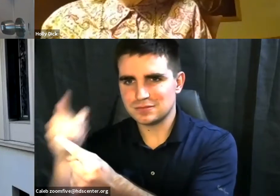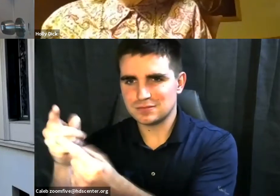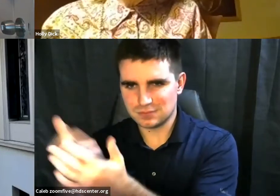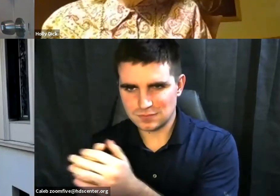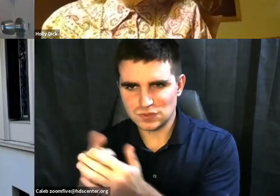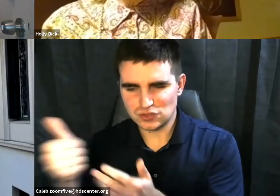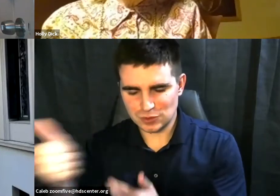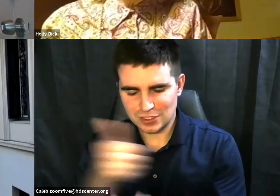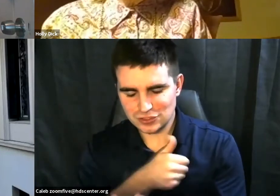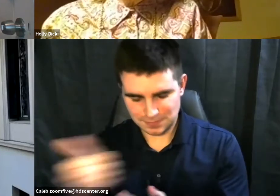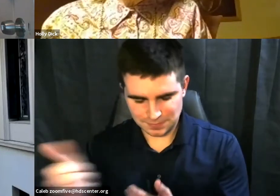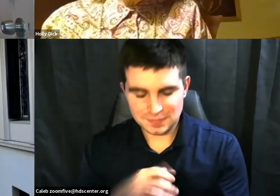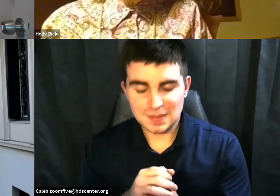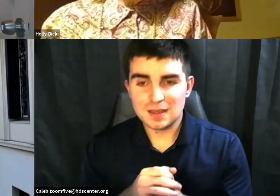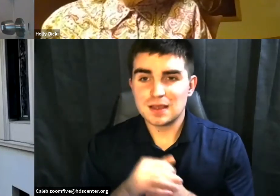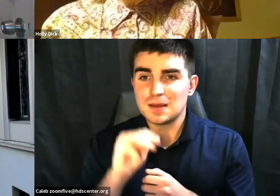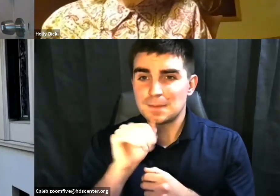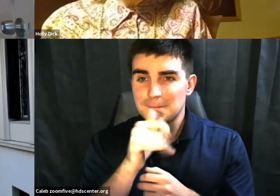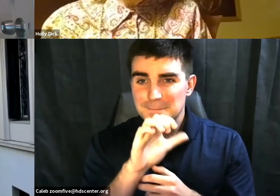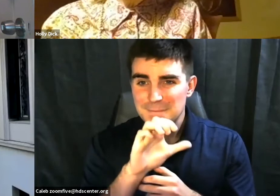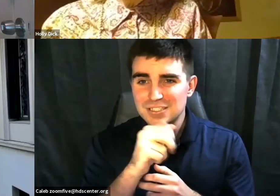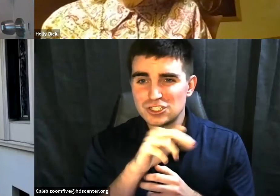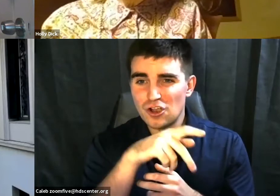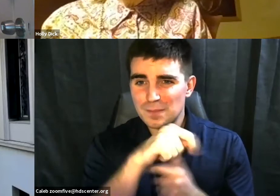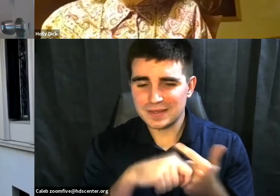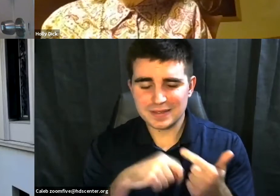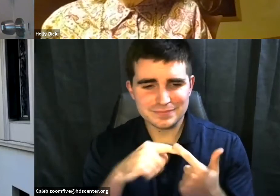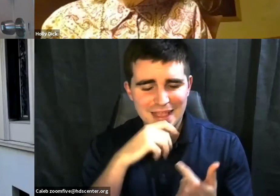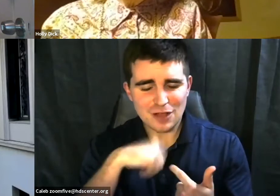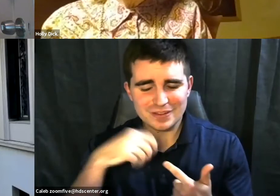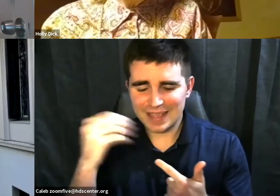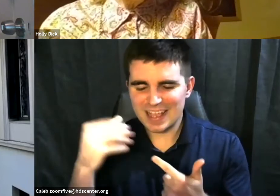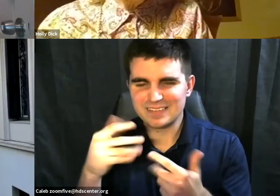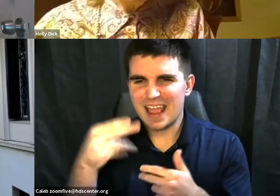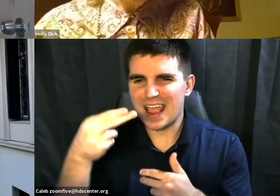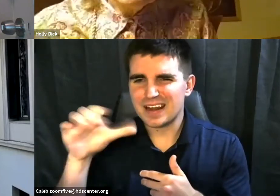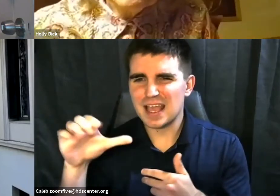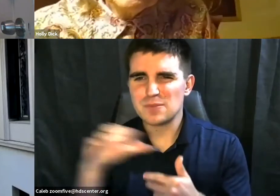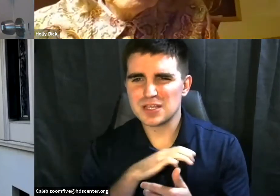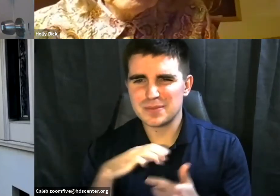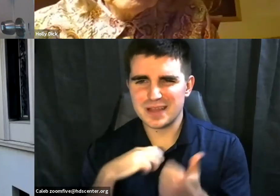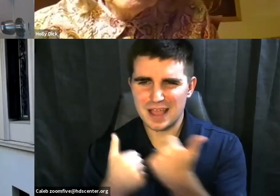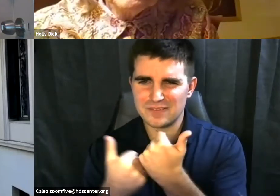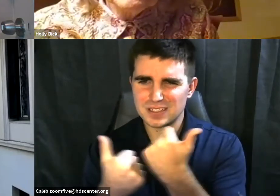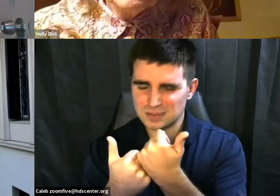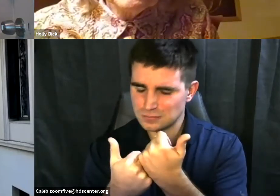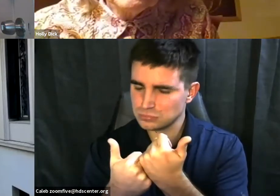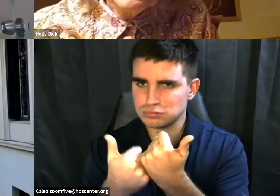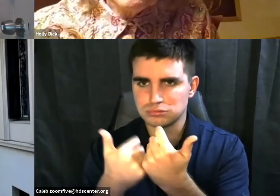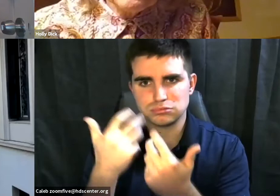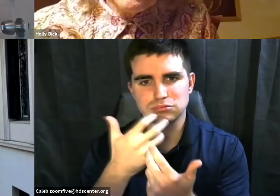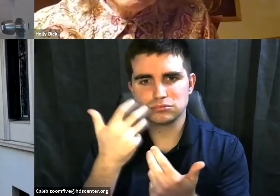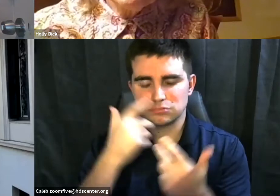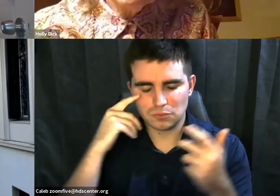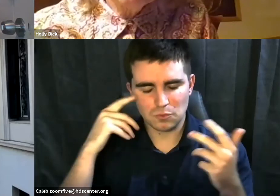Magic Carpet and elderly and handicapped committee advocates were extremely visionary in their time.